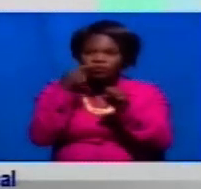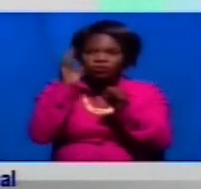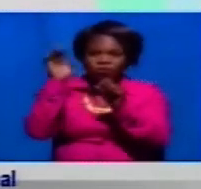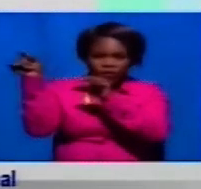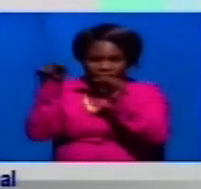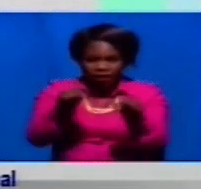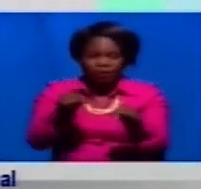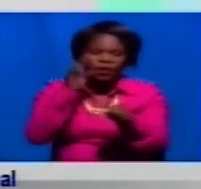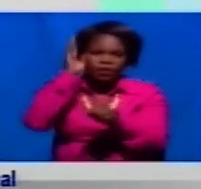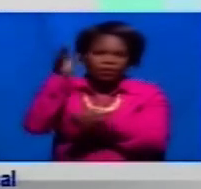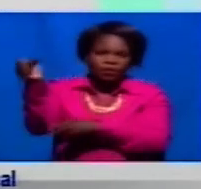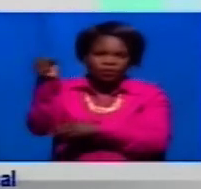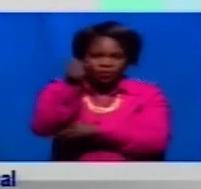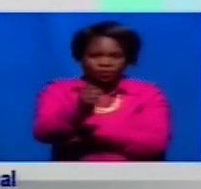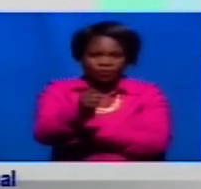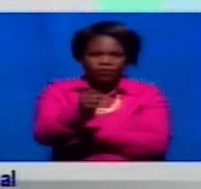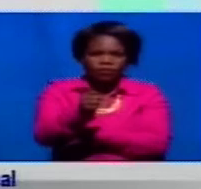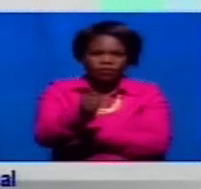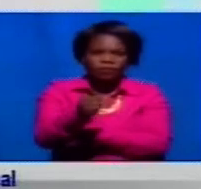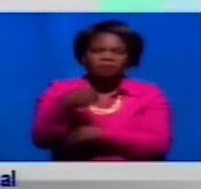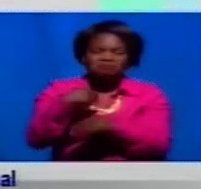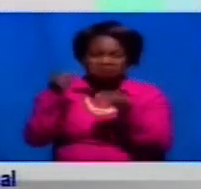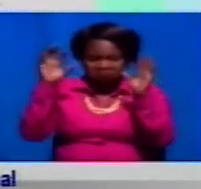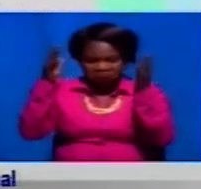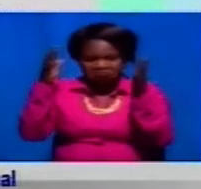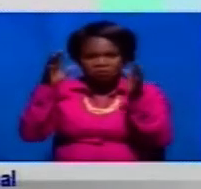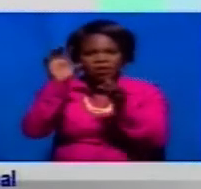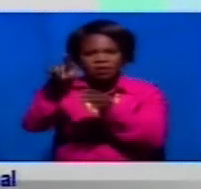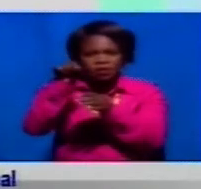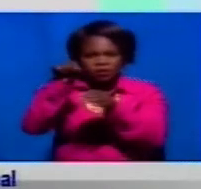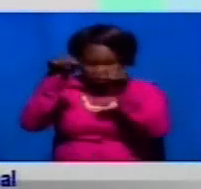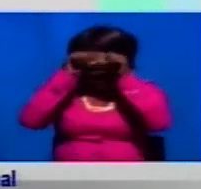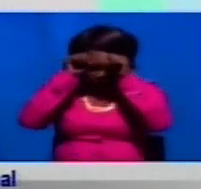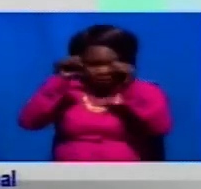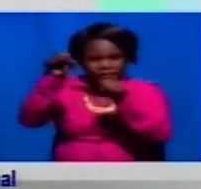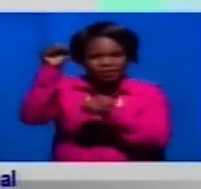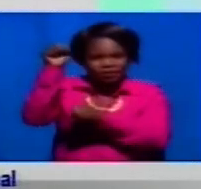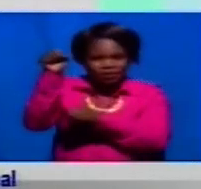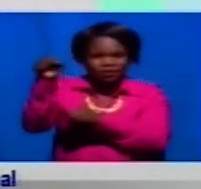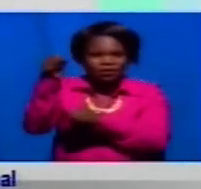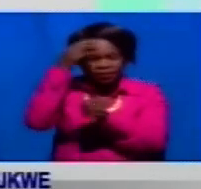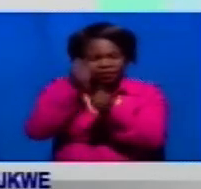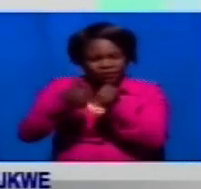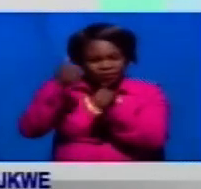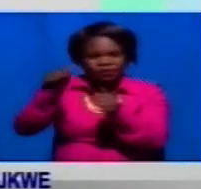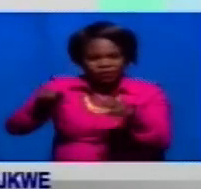me. I am emulating Mr. Michael Chimshasata, our beloved president, because the one who started the reforms.